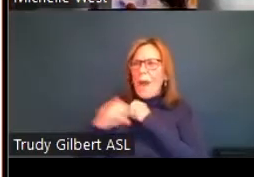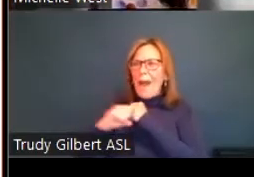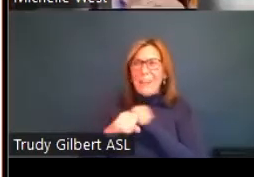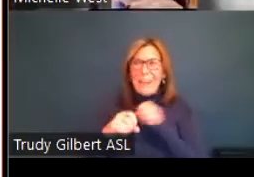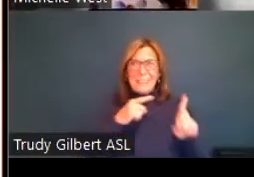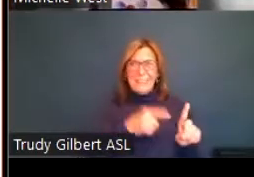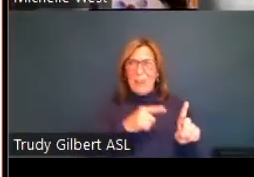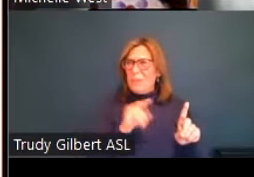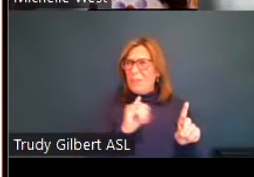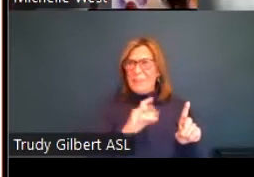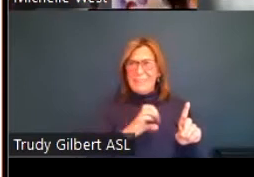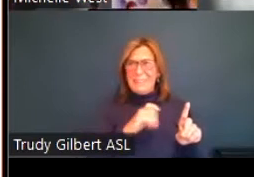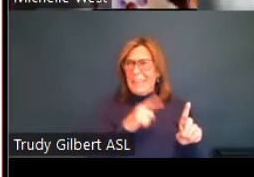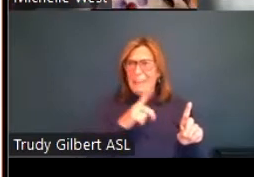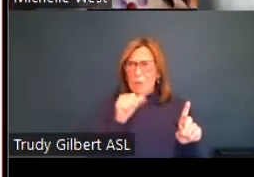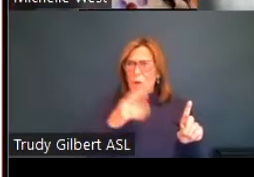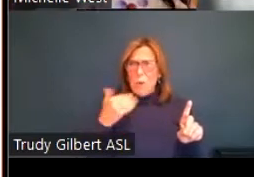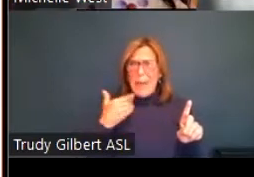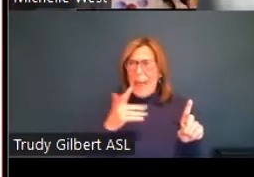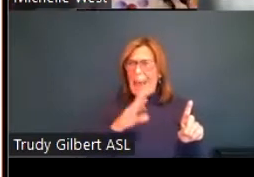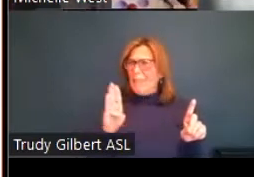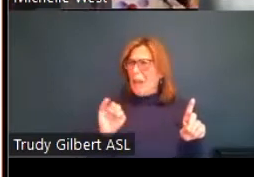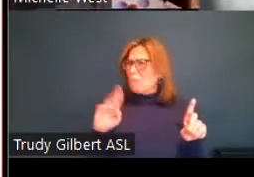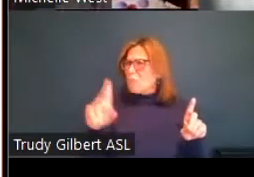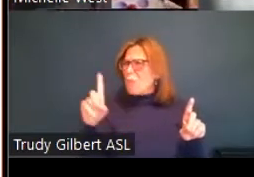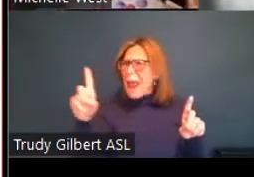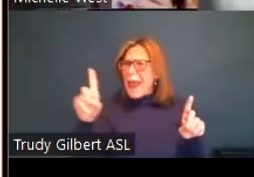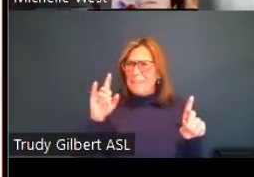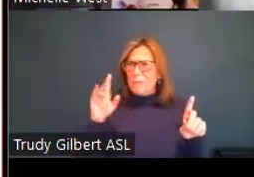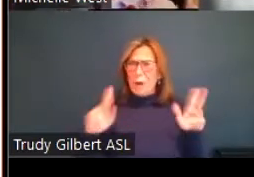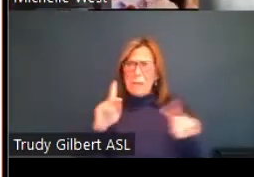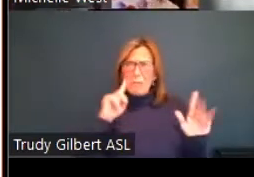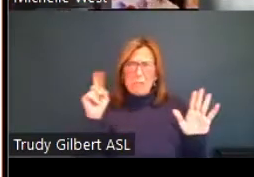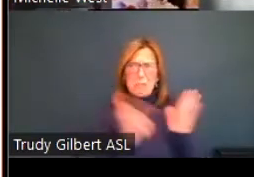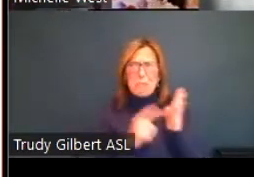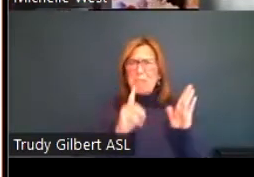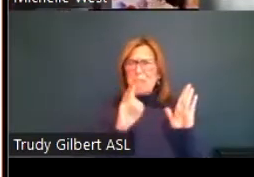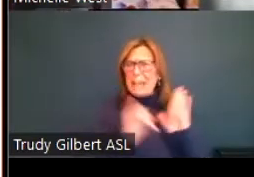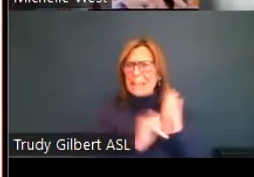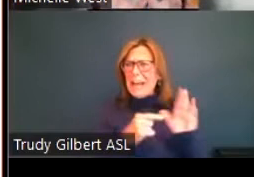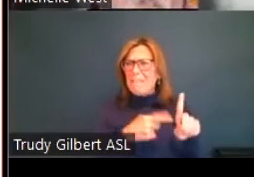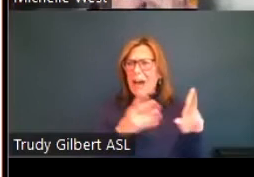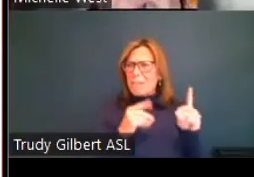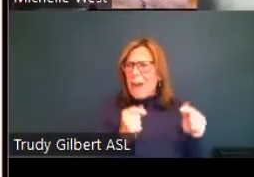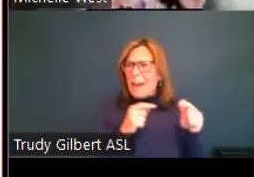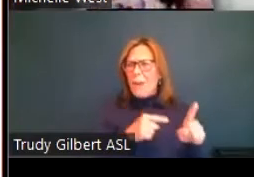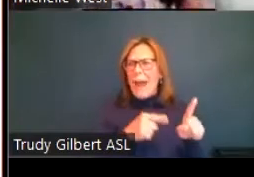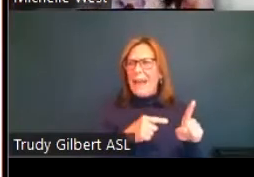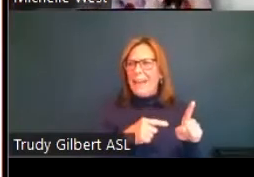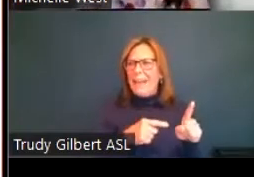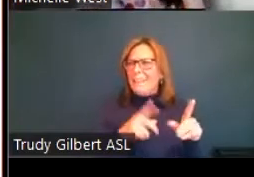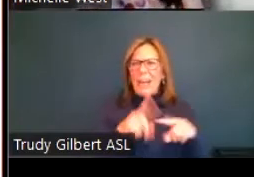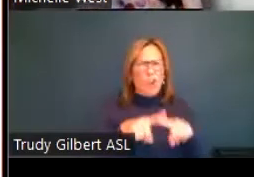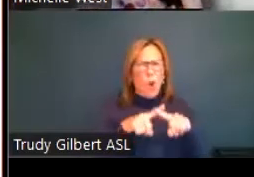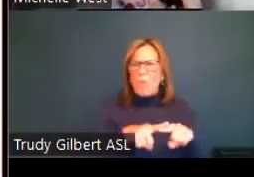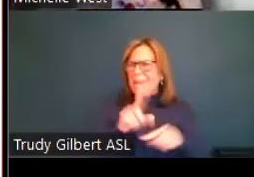in your community, then you cannot rely on your logo. You can't rely on a design element, which Sam's Club